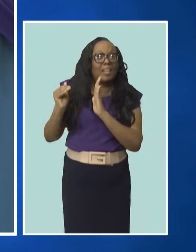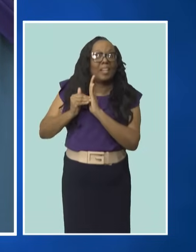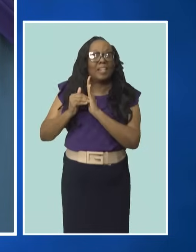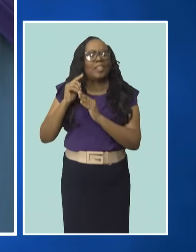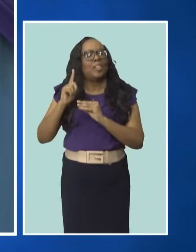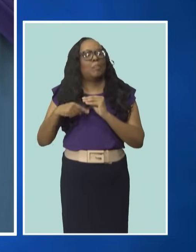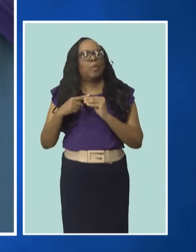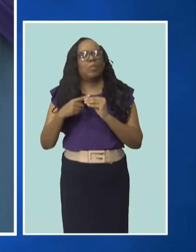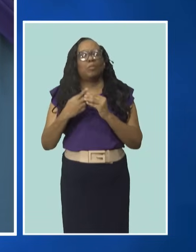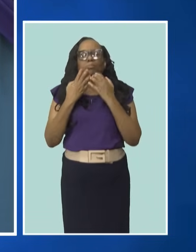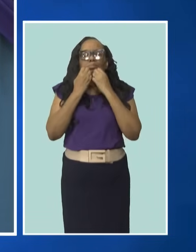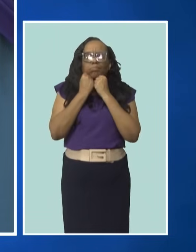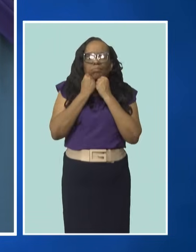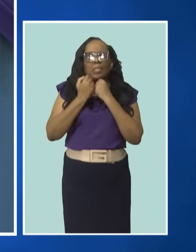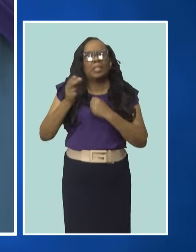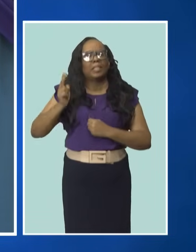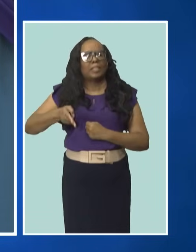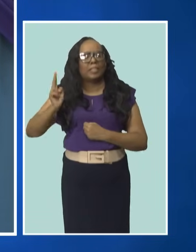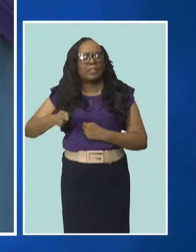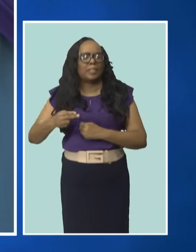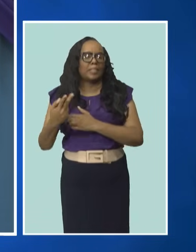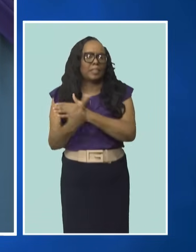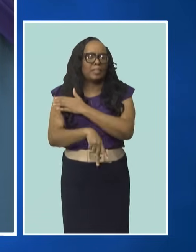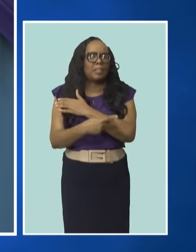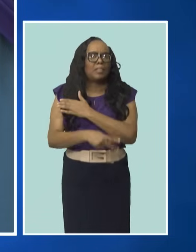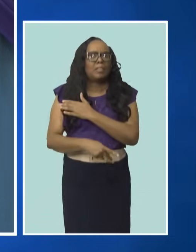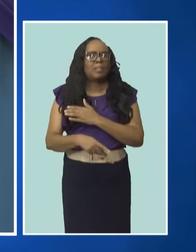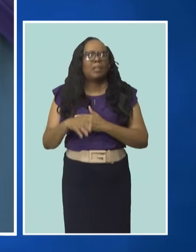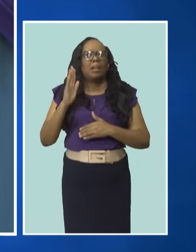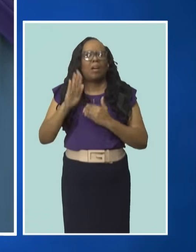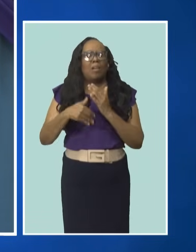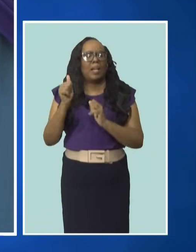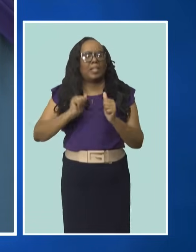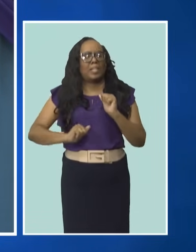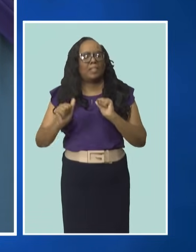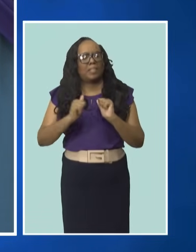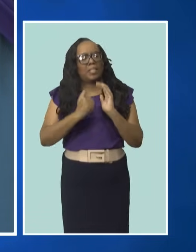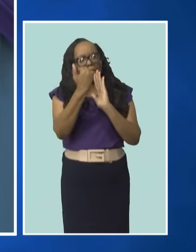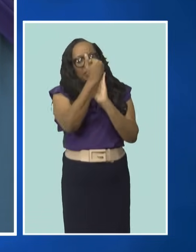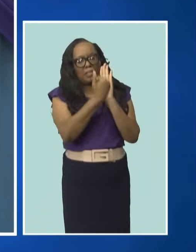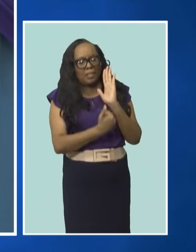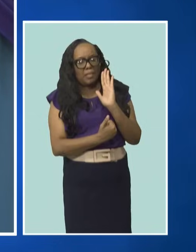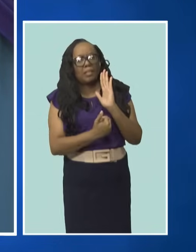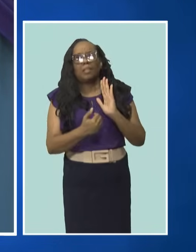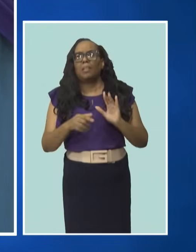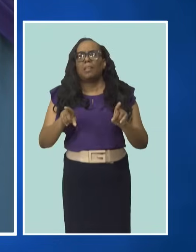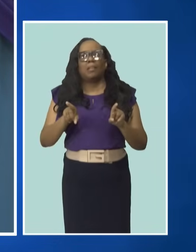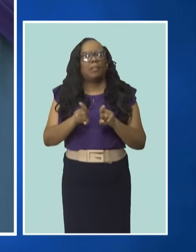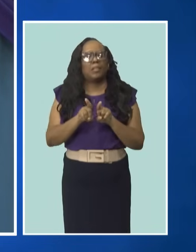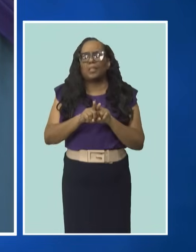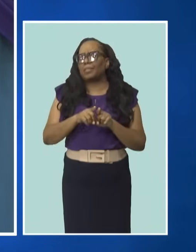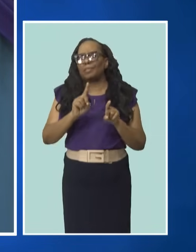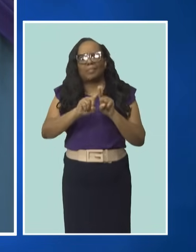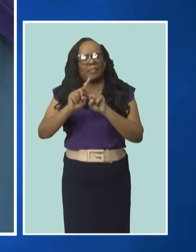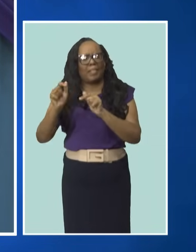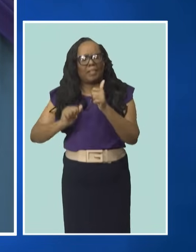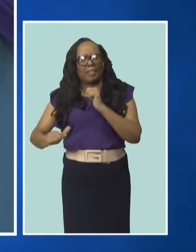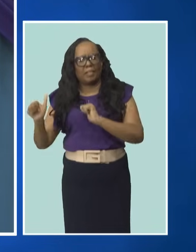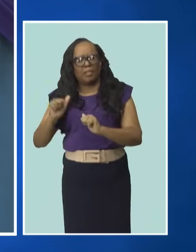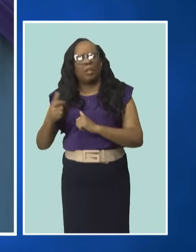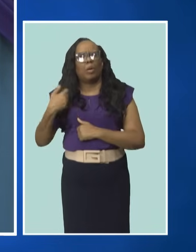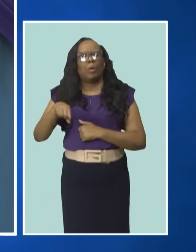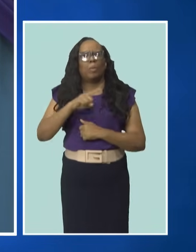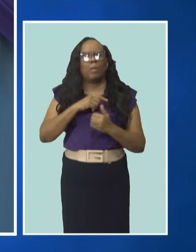Phillip. Through all the activities on the calendar and those not on the calendar, St. Phillip has so much to